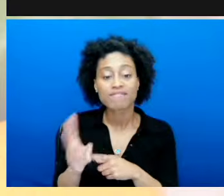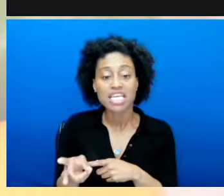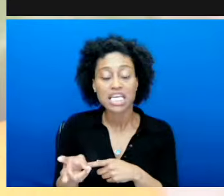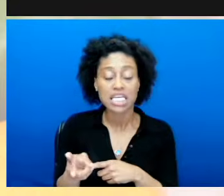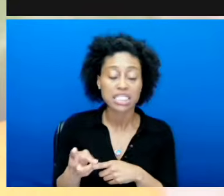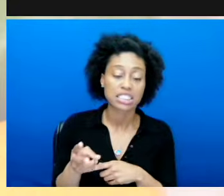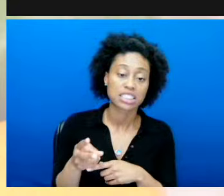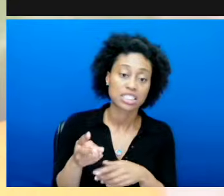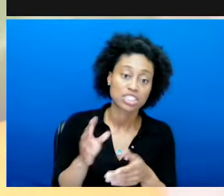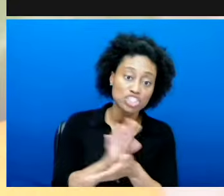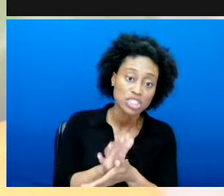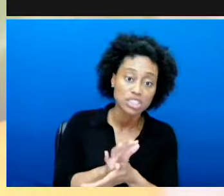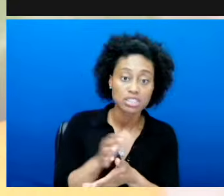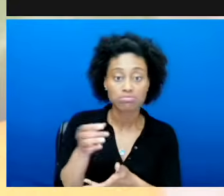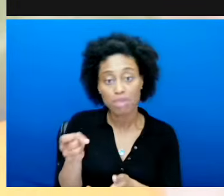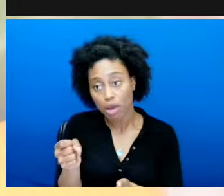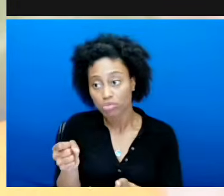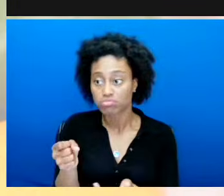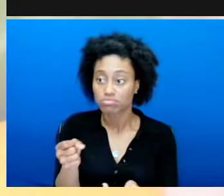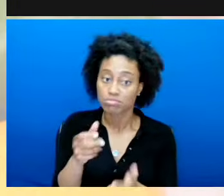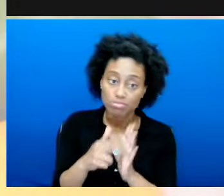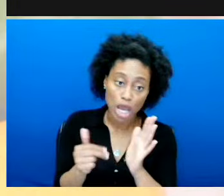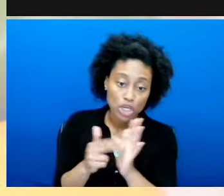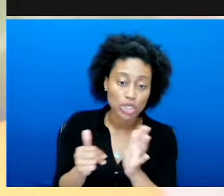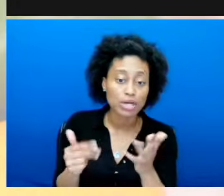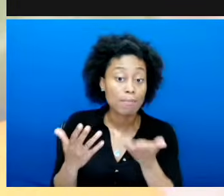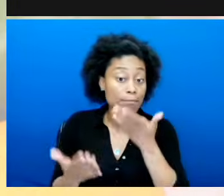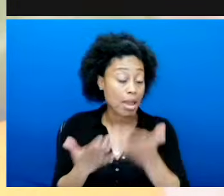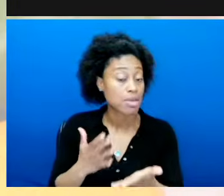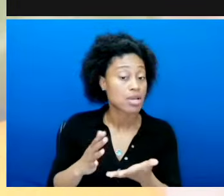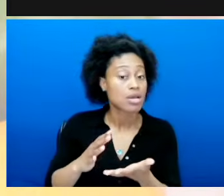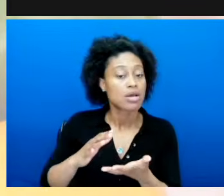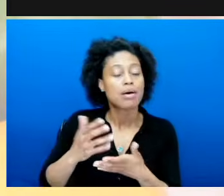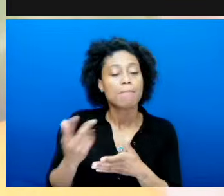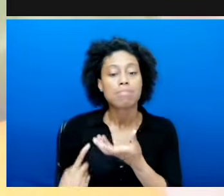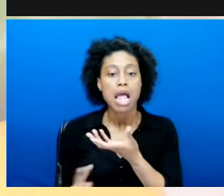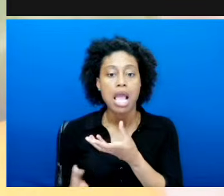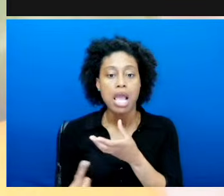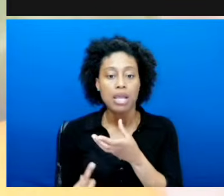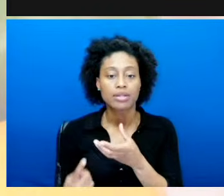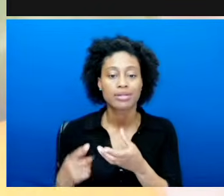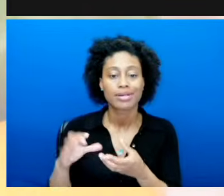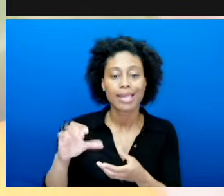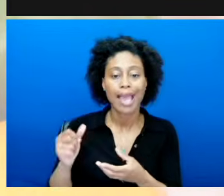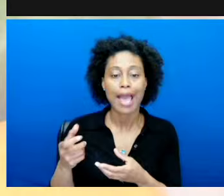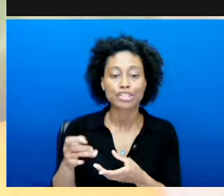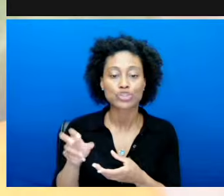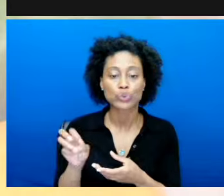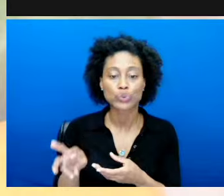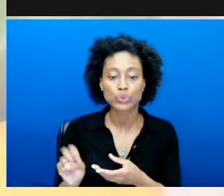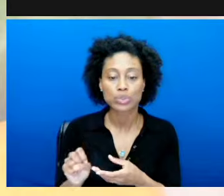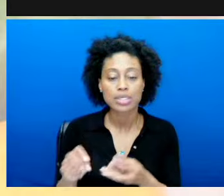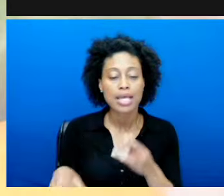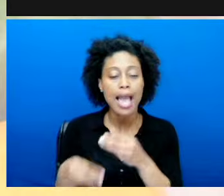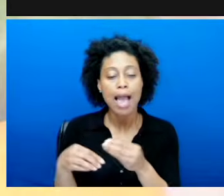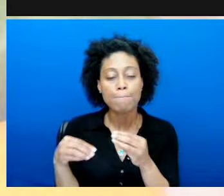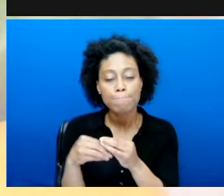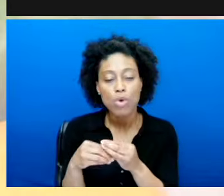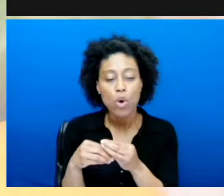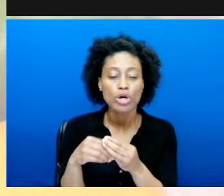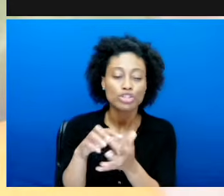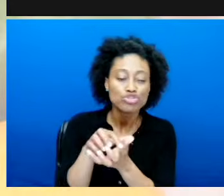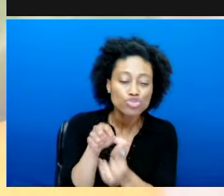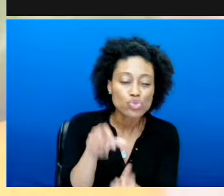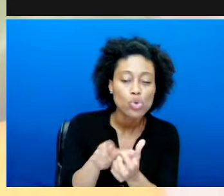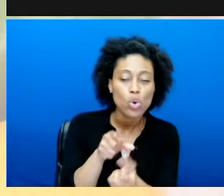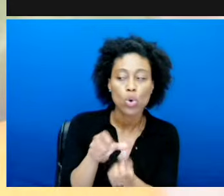butters. Blended cashews are a great way to add some extra chew, extra protein, extra richness to your baked